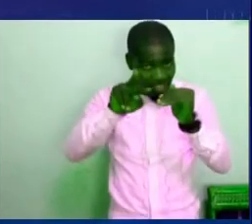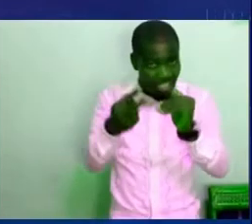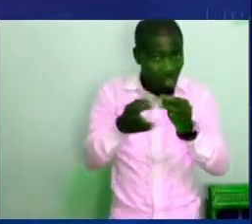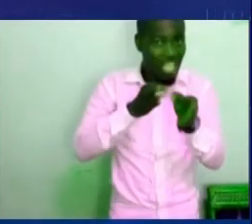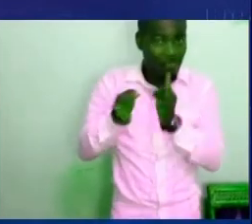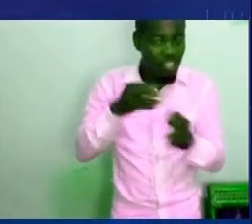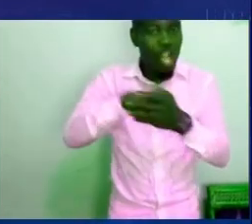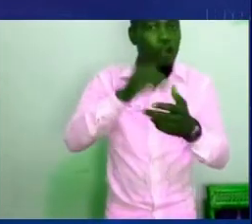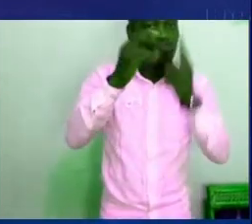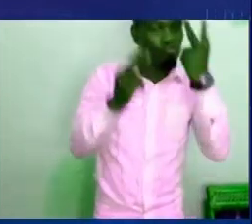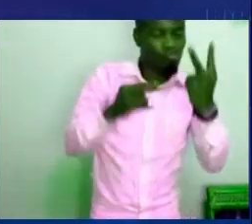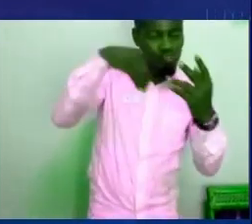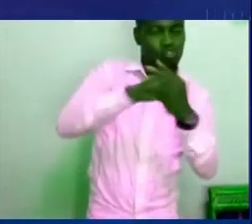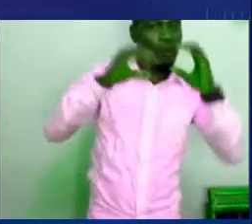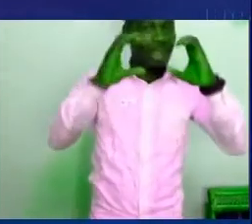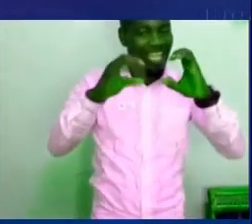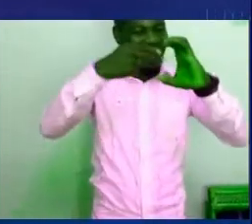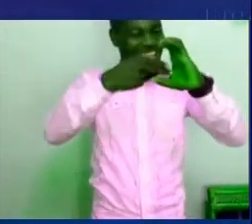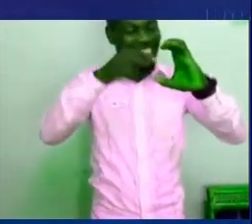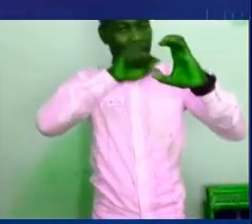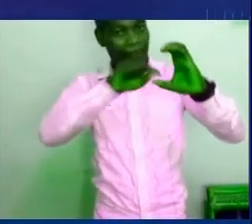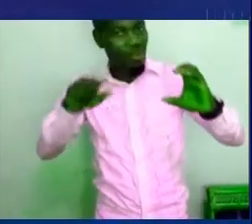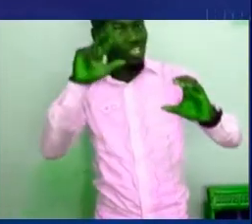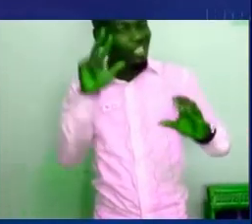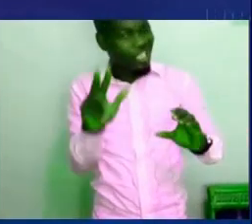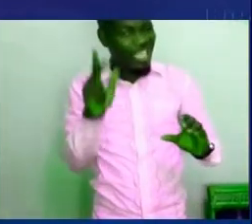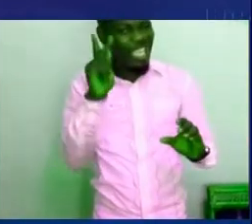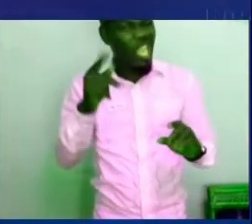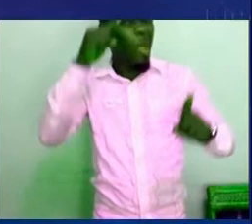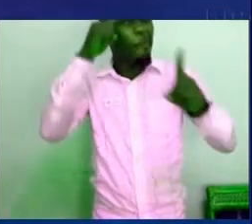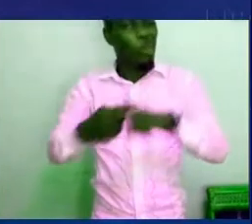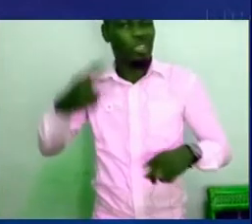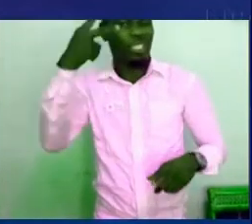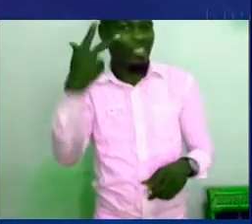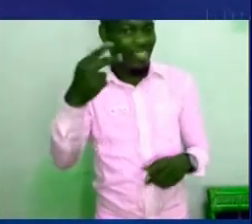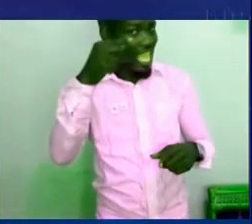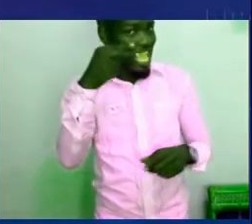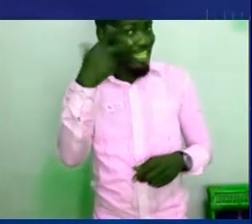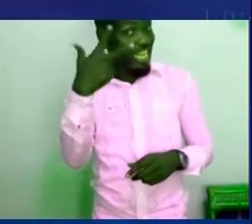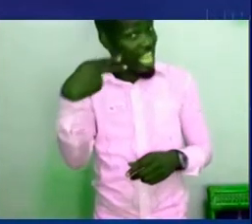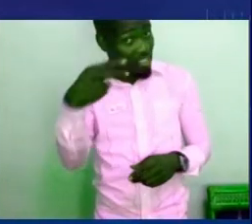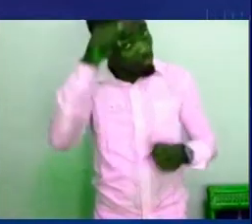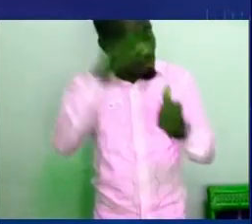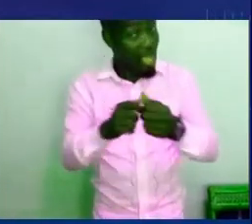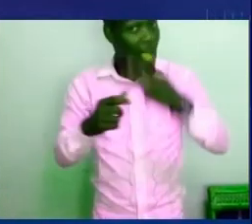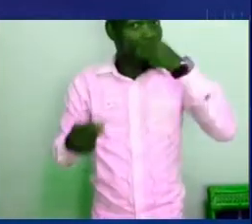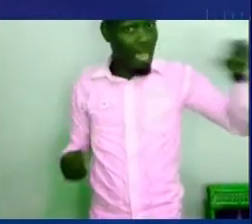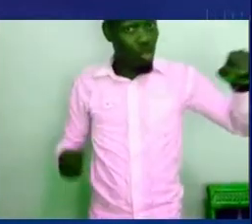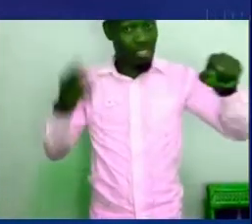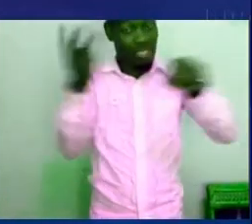will give back to this second expression of 2 into bracket h minus 3k